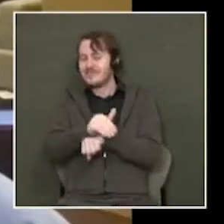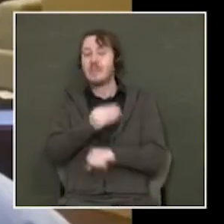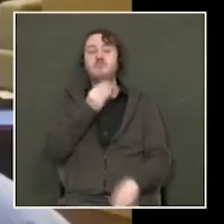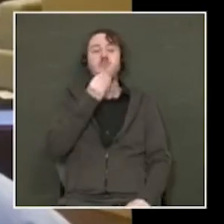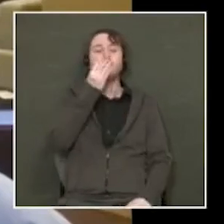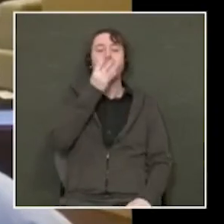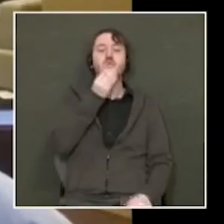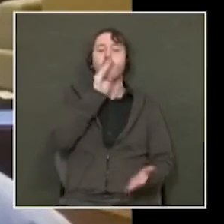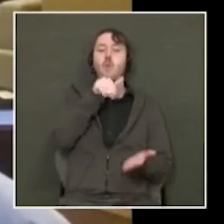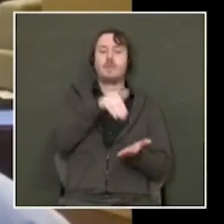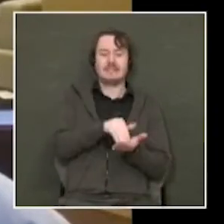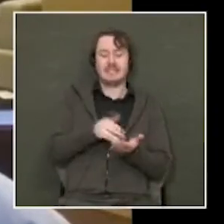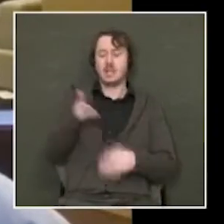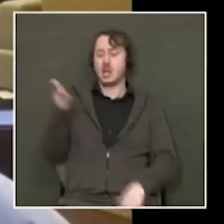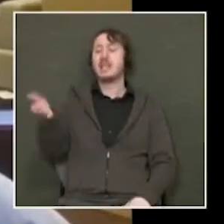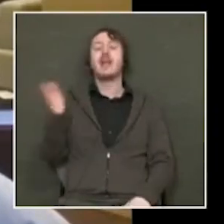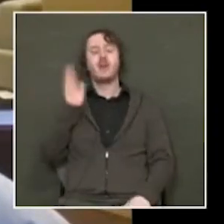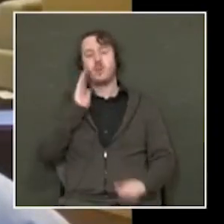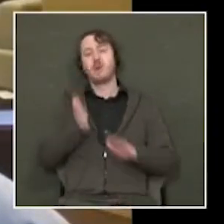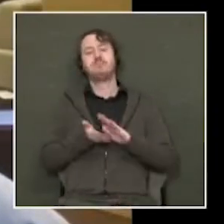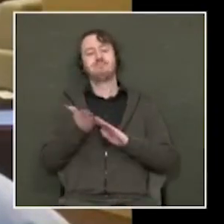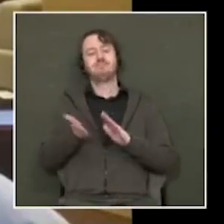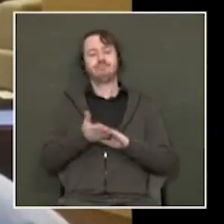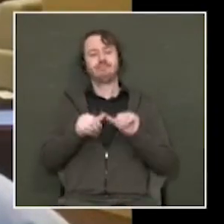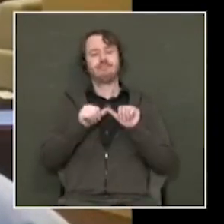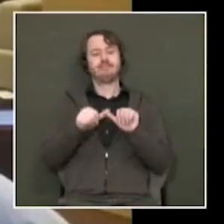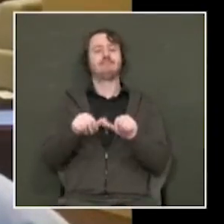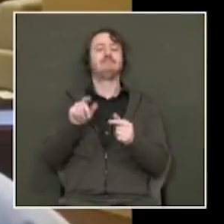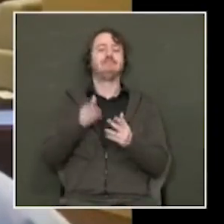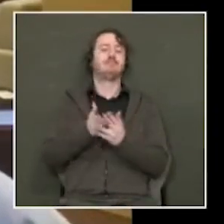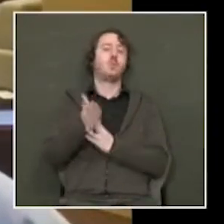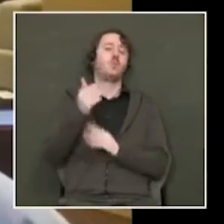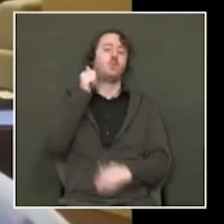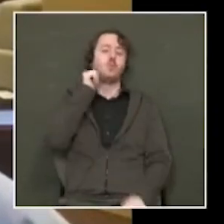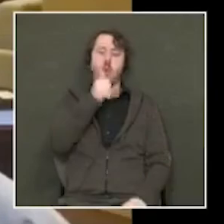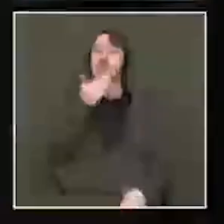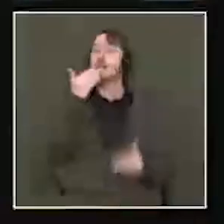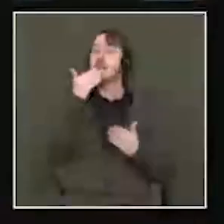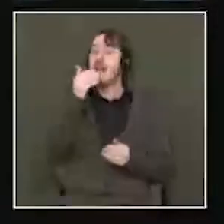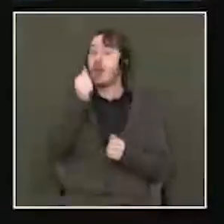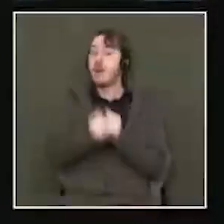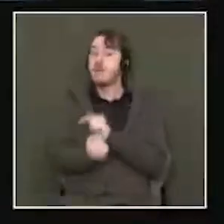and the city will still be in operations through tomorrow. So thank you, everyone.